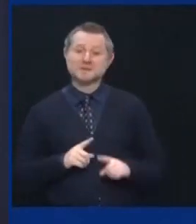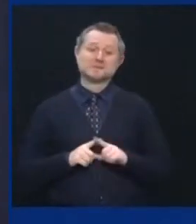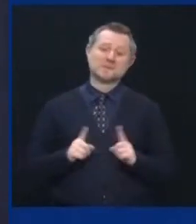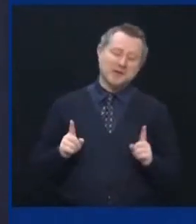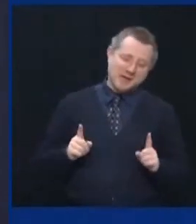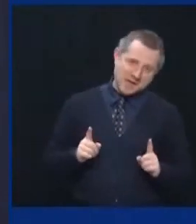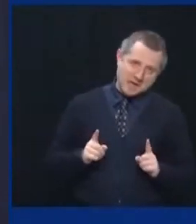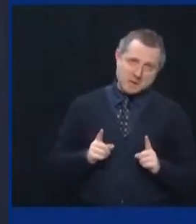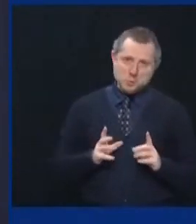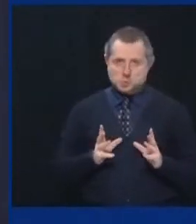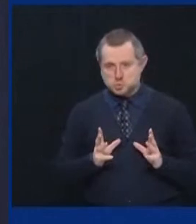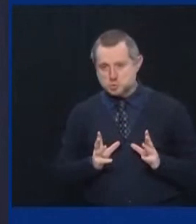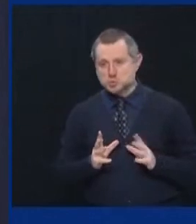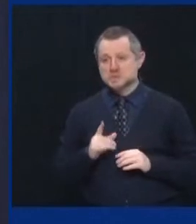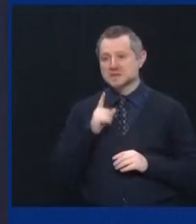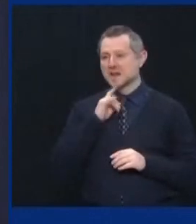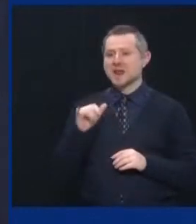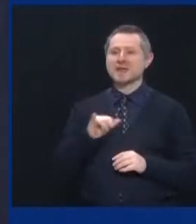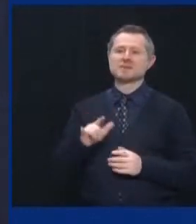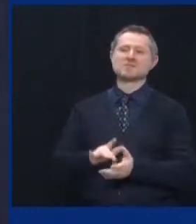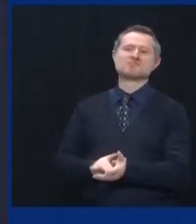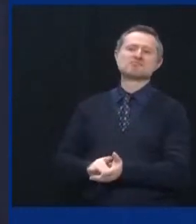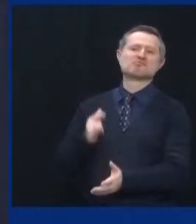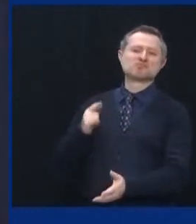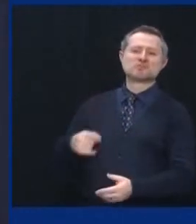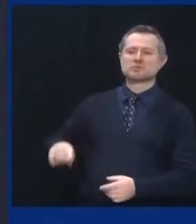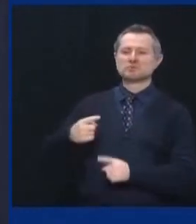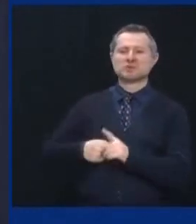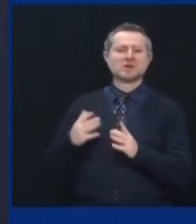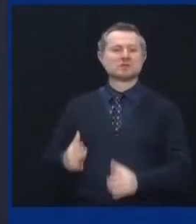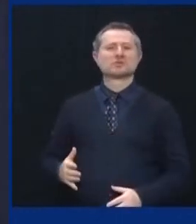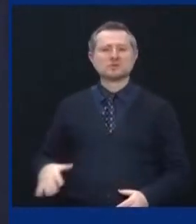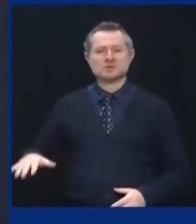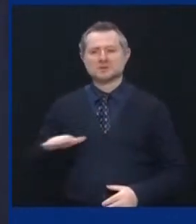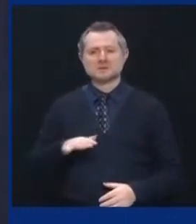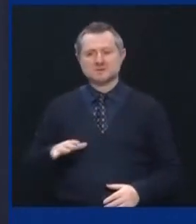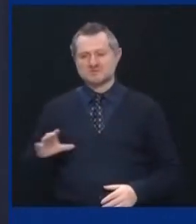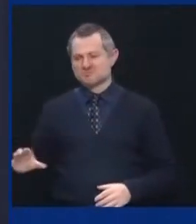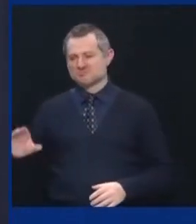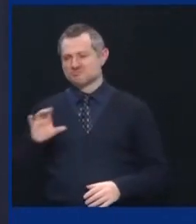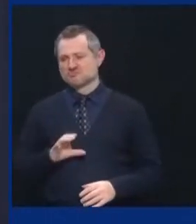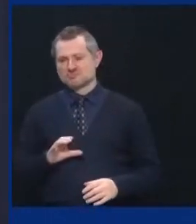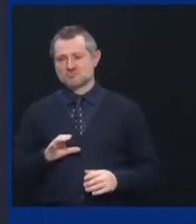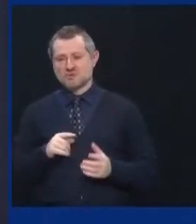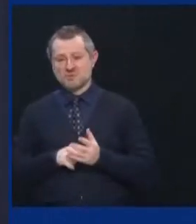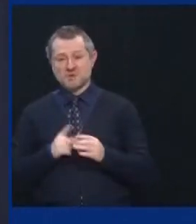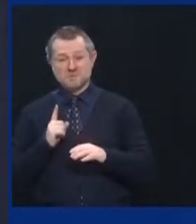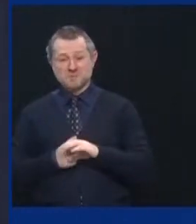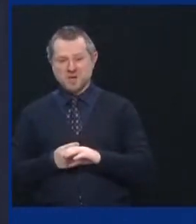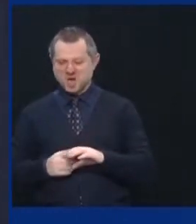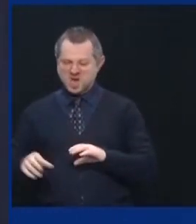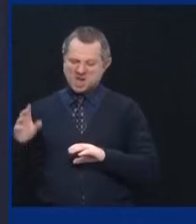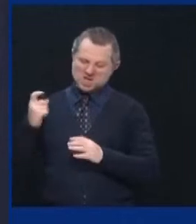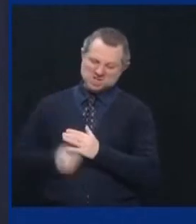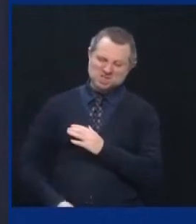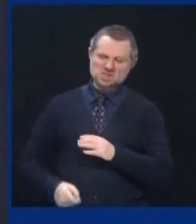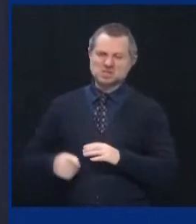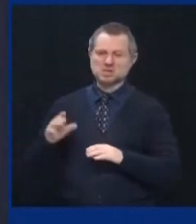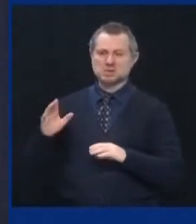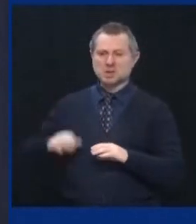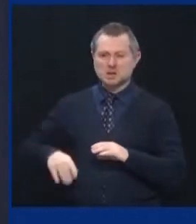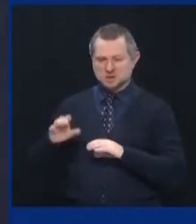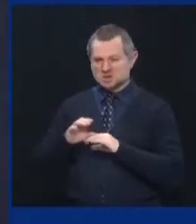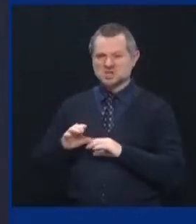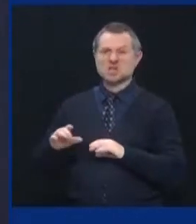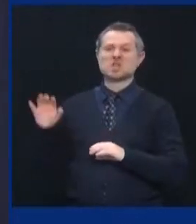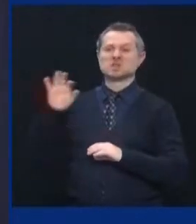be extorting tenants in a bad situation. These are tenants who can't pay the rent